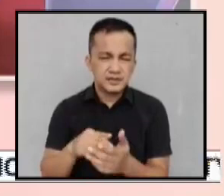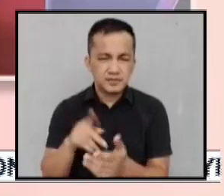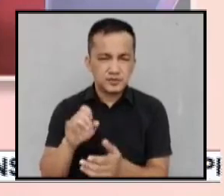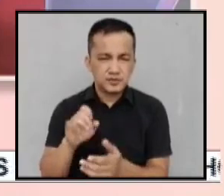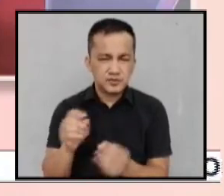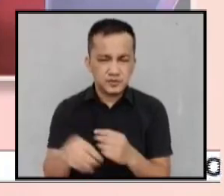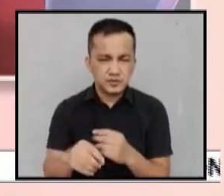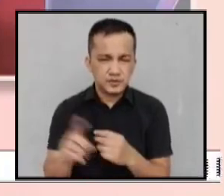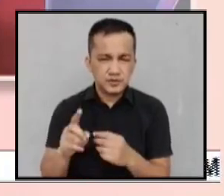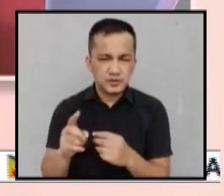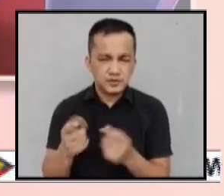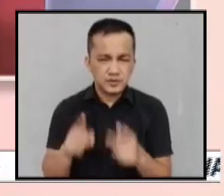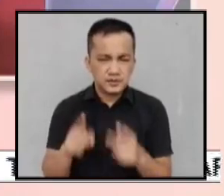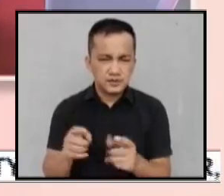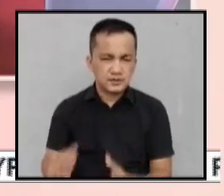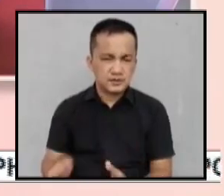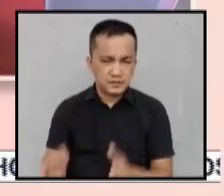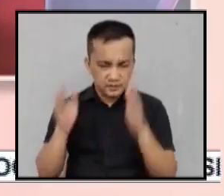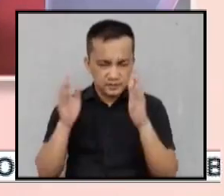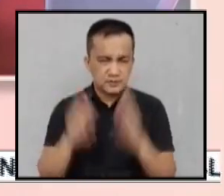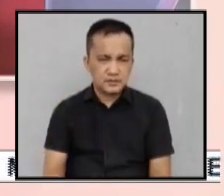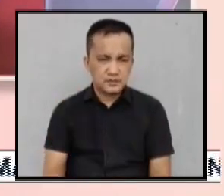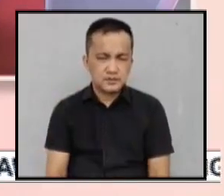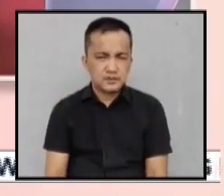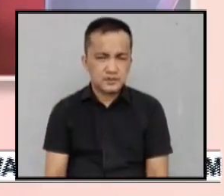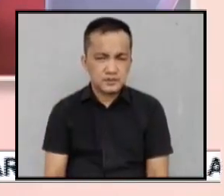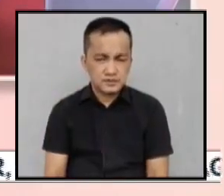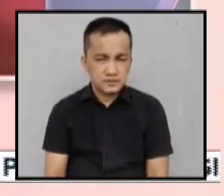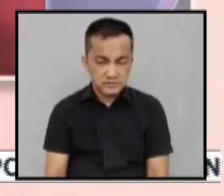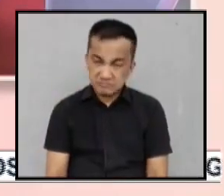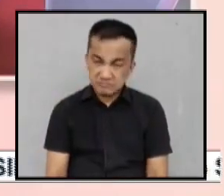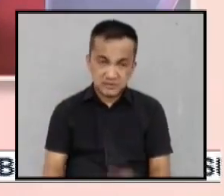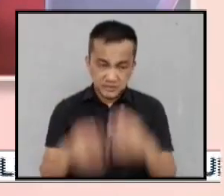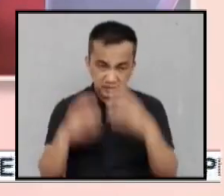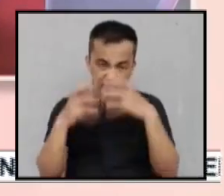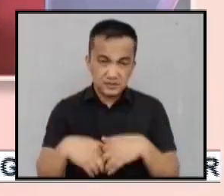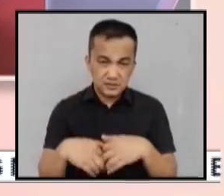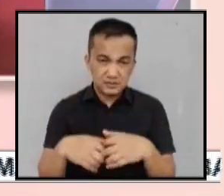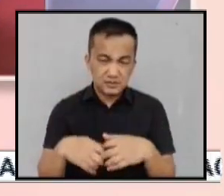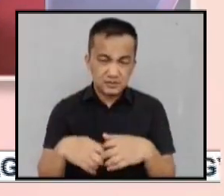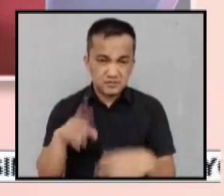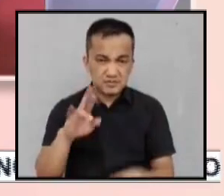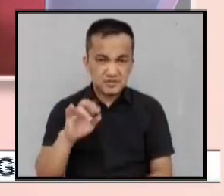sa building o sa structure ng PhilPost? Ito po ba ay gigibain o i-restore po, sir?